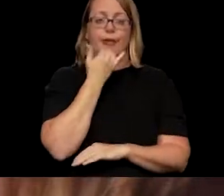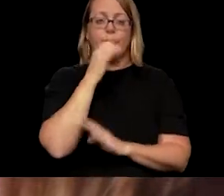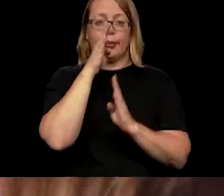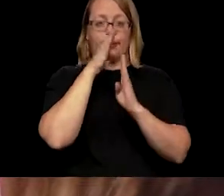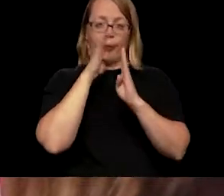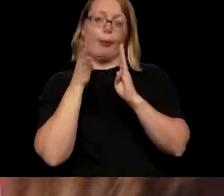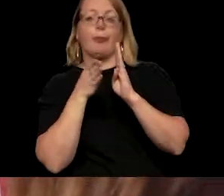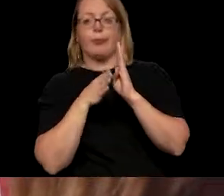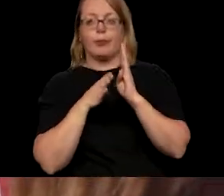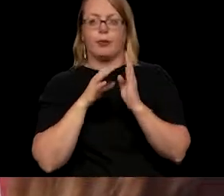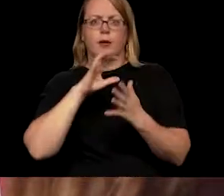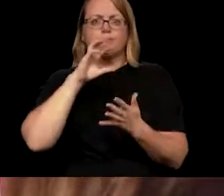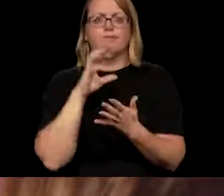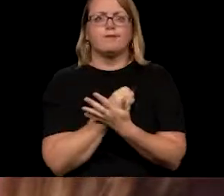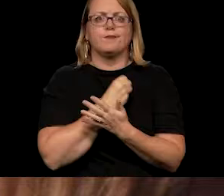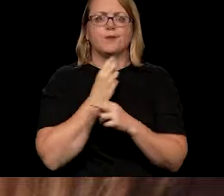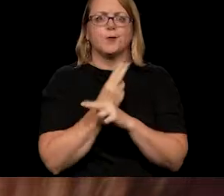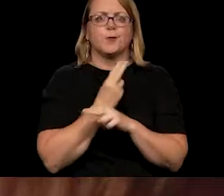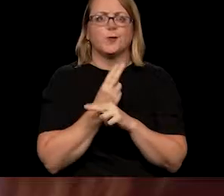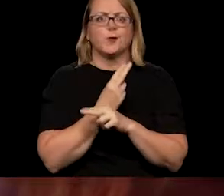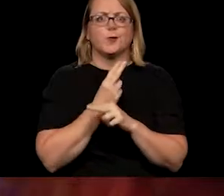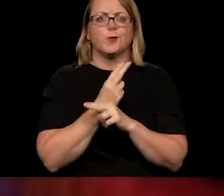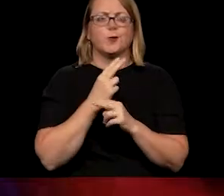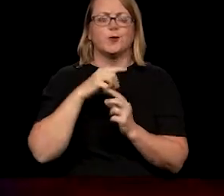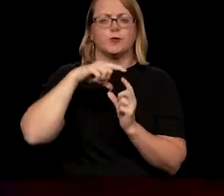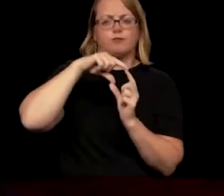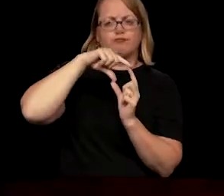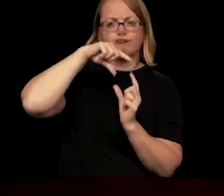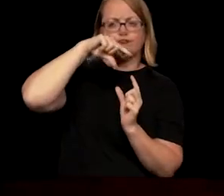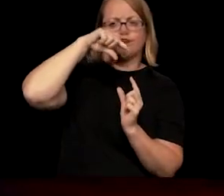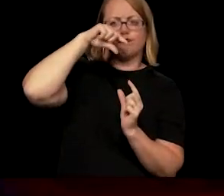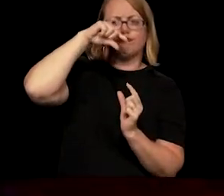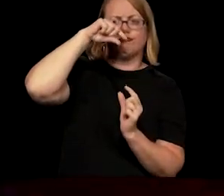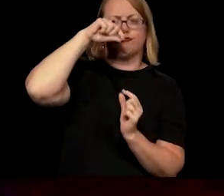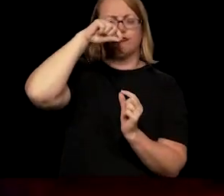skinny vertical oval.